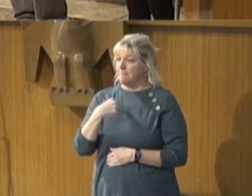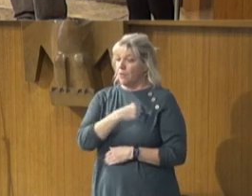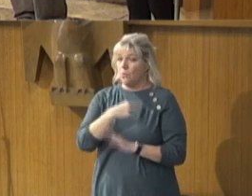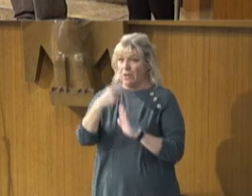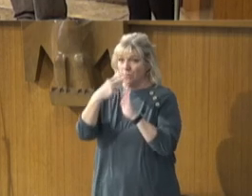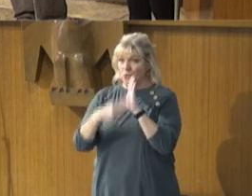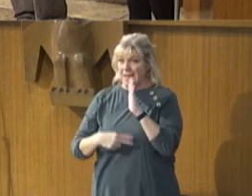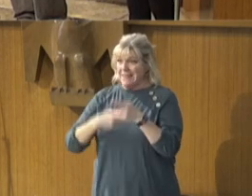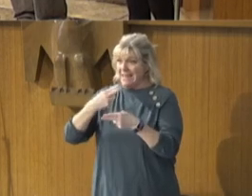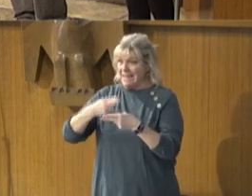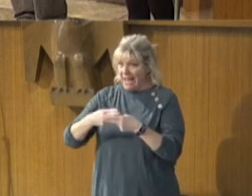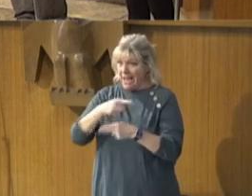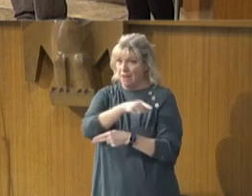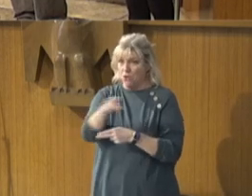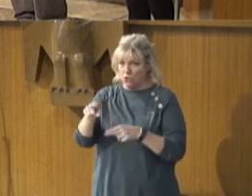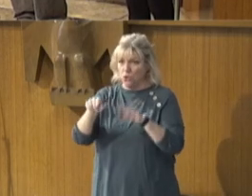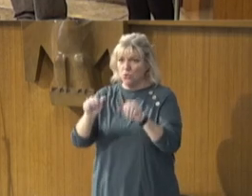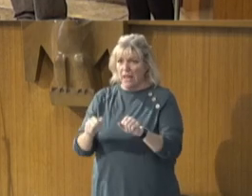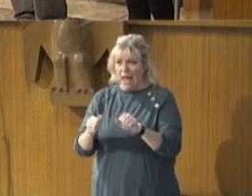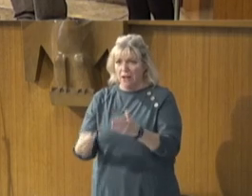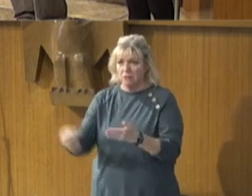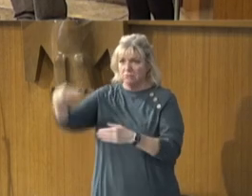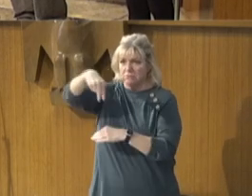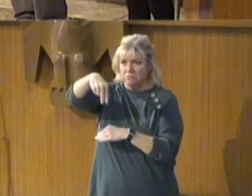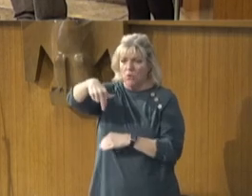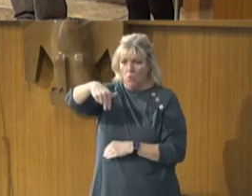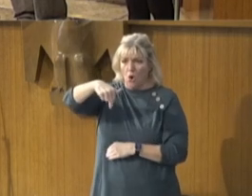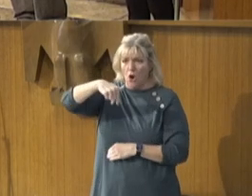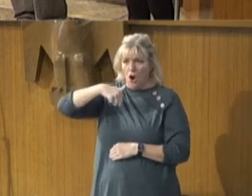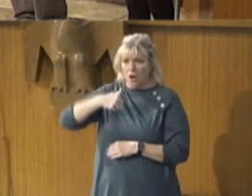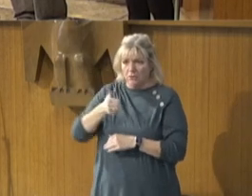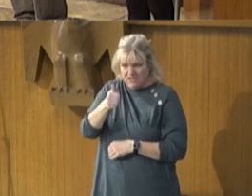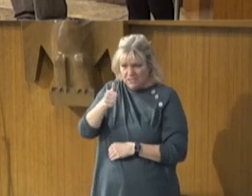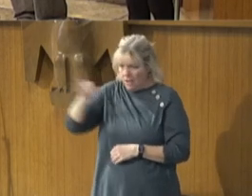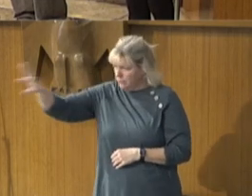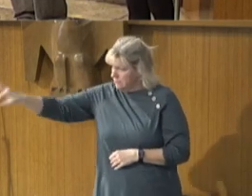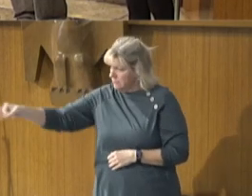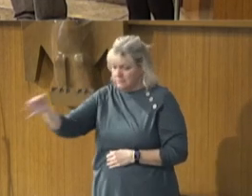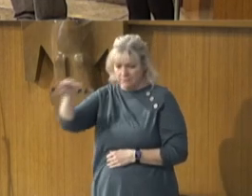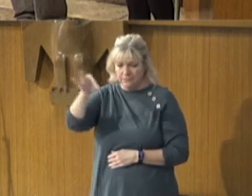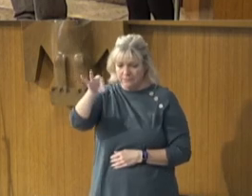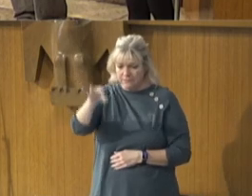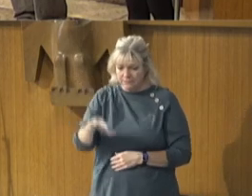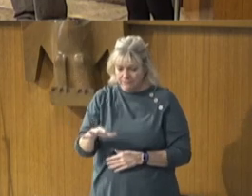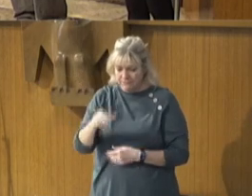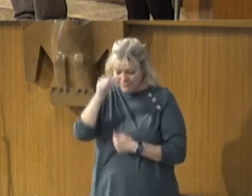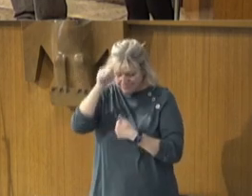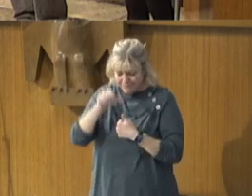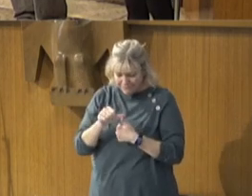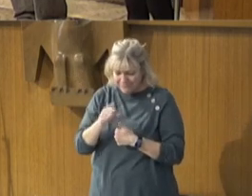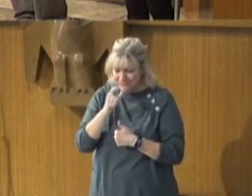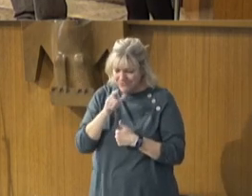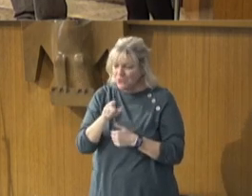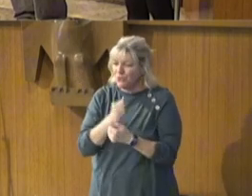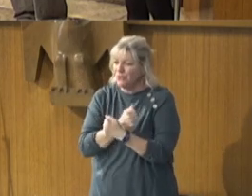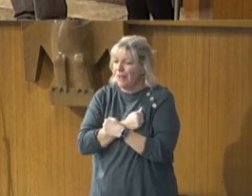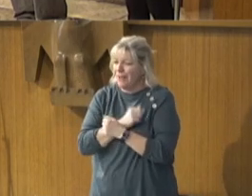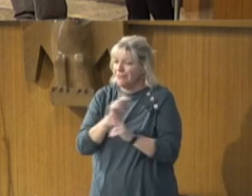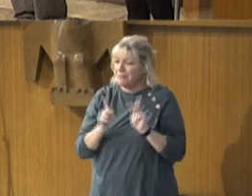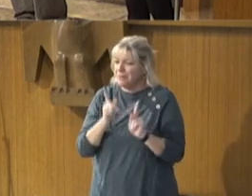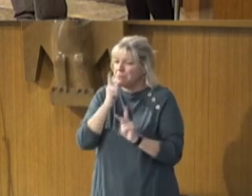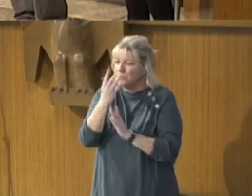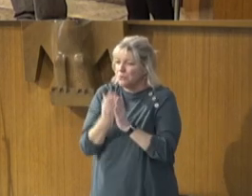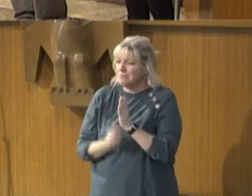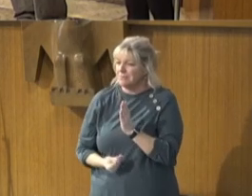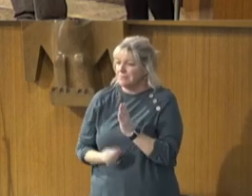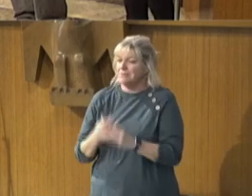name's about to be read, we invite you to also take a stone today and take a moment to remember your loved one and those important to you. As we give